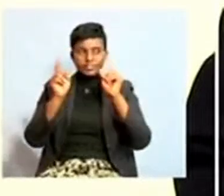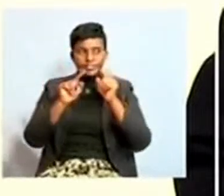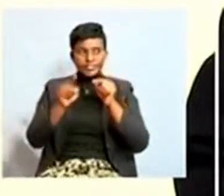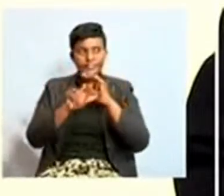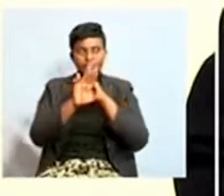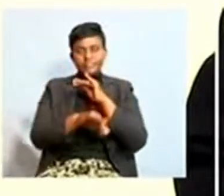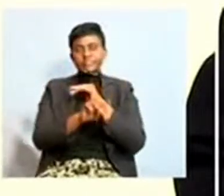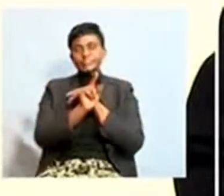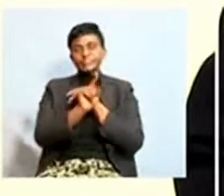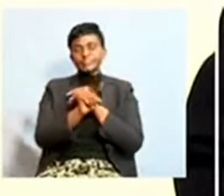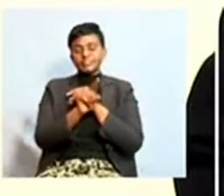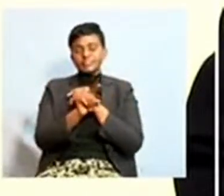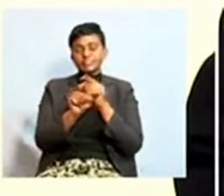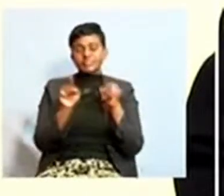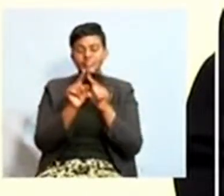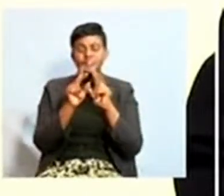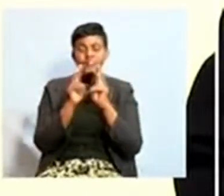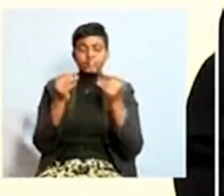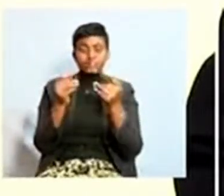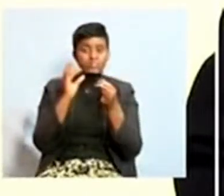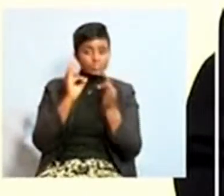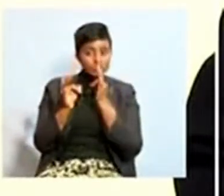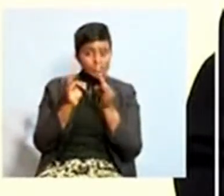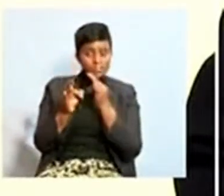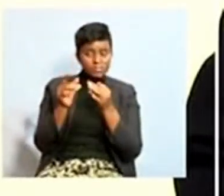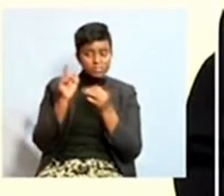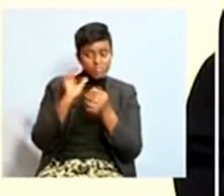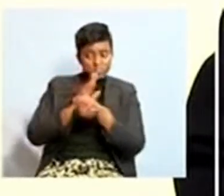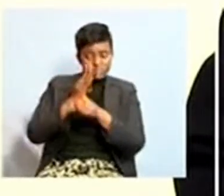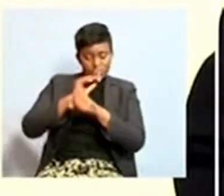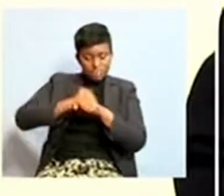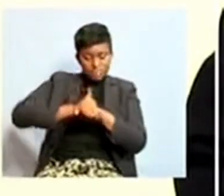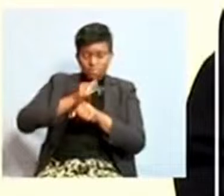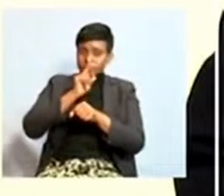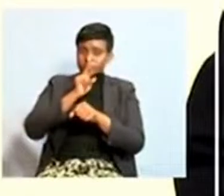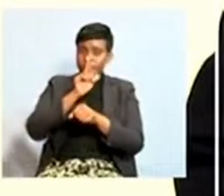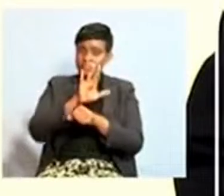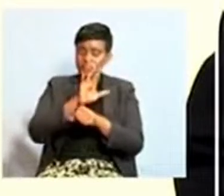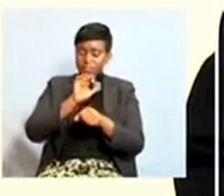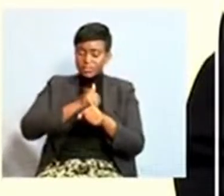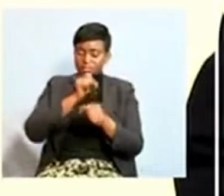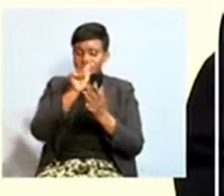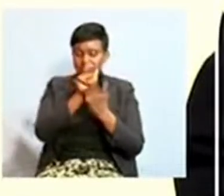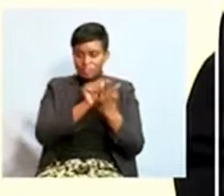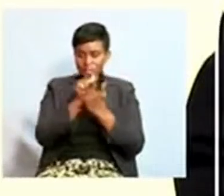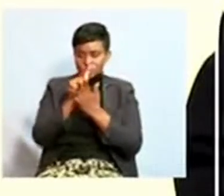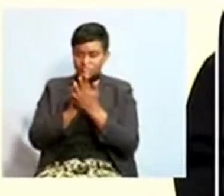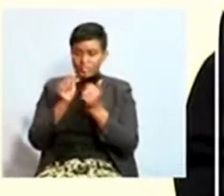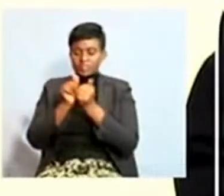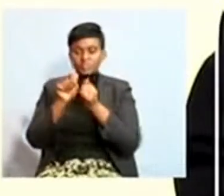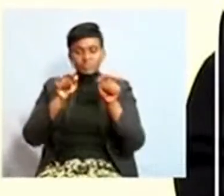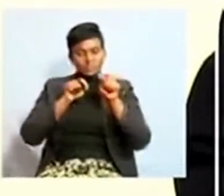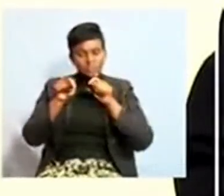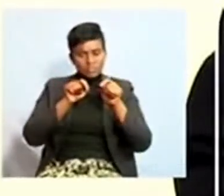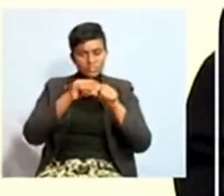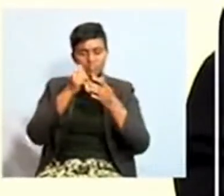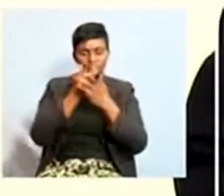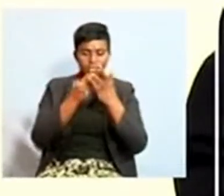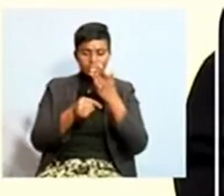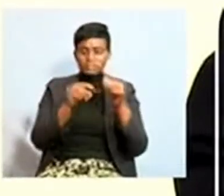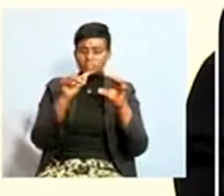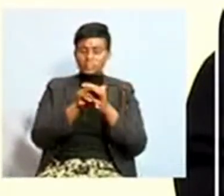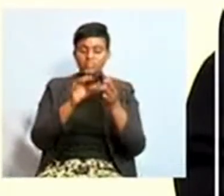falls. And so if once we are sure that the legislative and regulatory framework is in